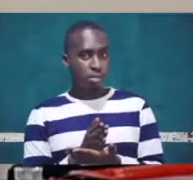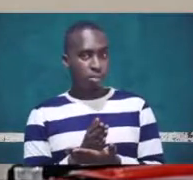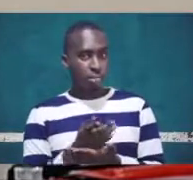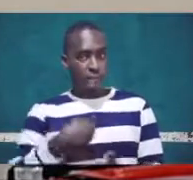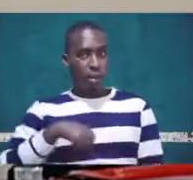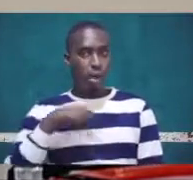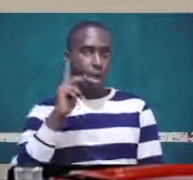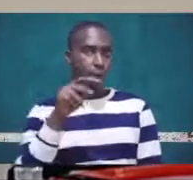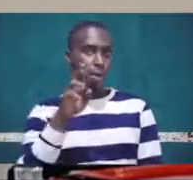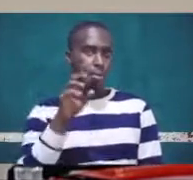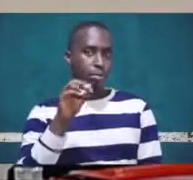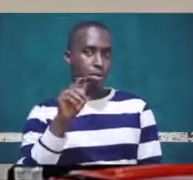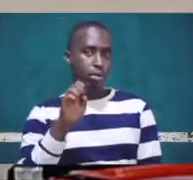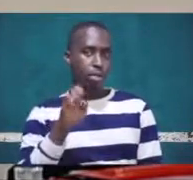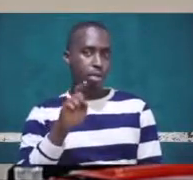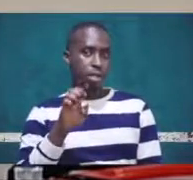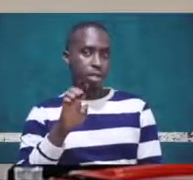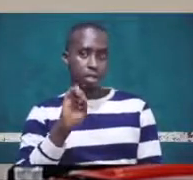protein.